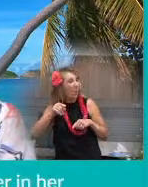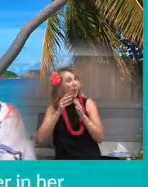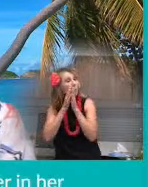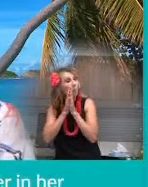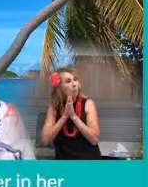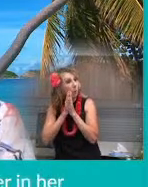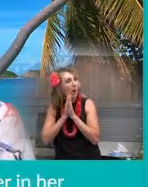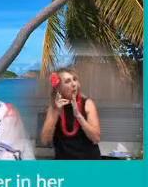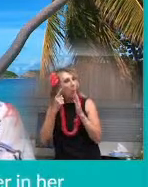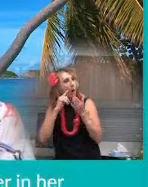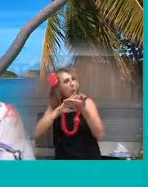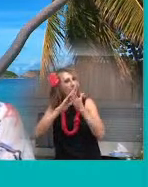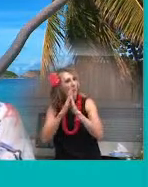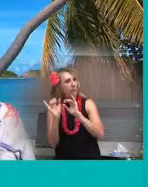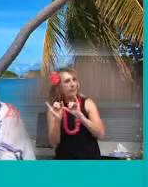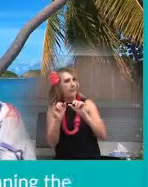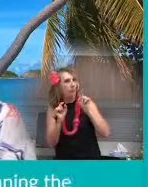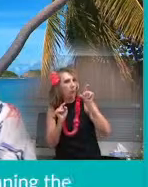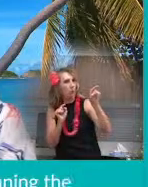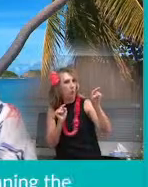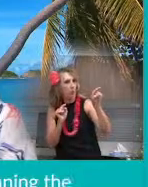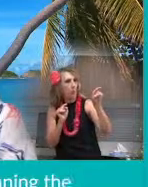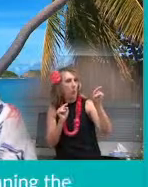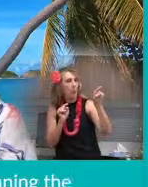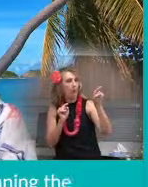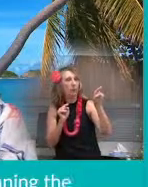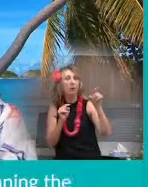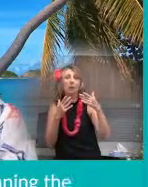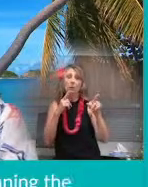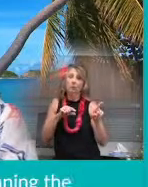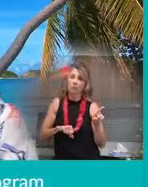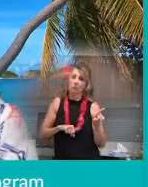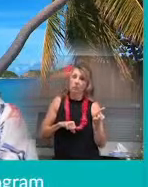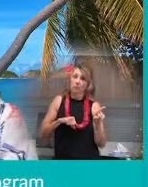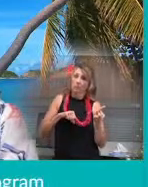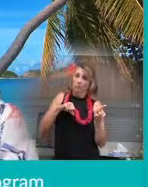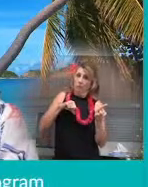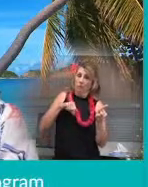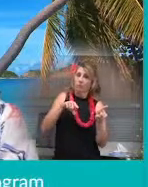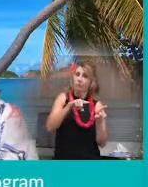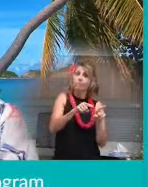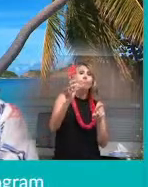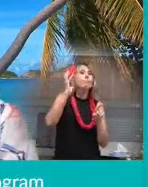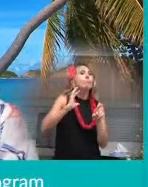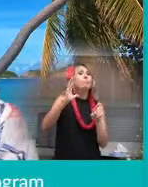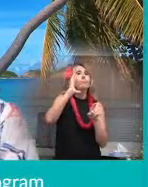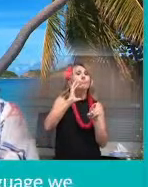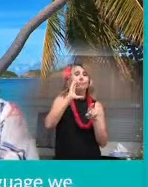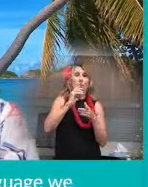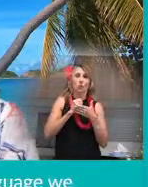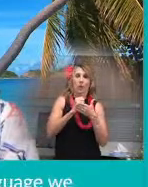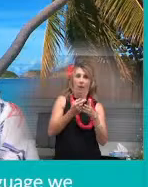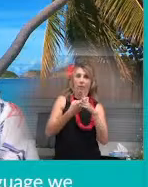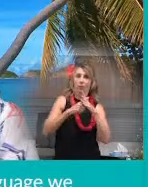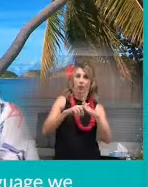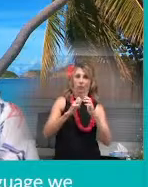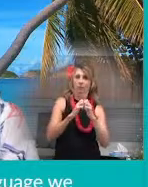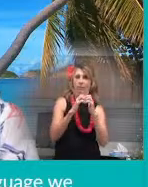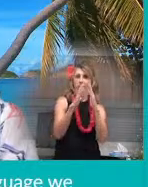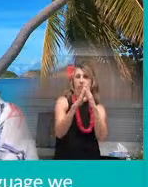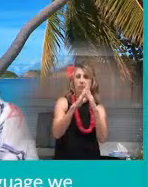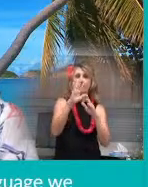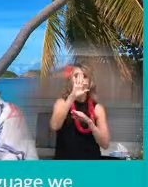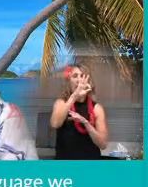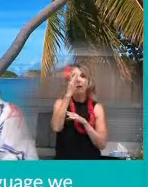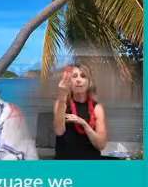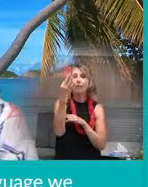Glazier. Earlier in her career, Yvette was instrumental in beginning the board's French immersion program and in promoting the